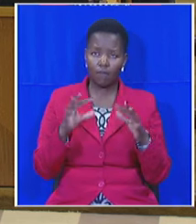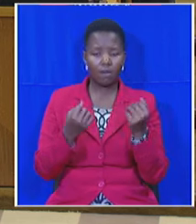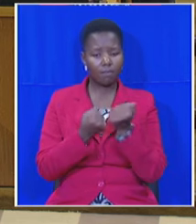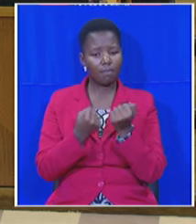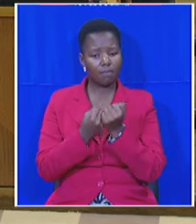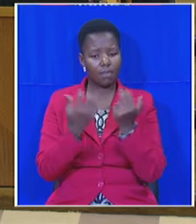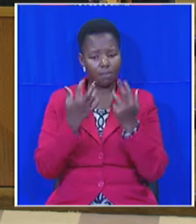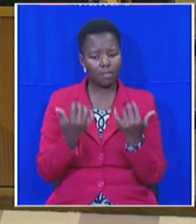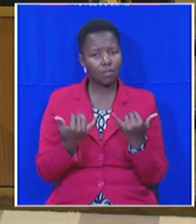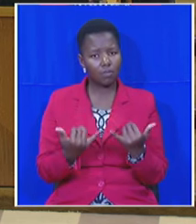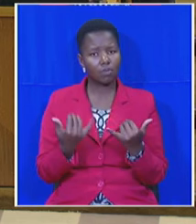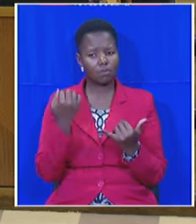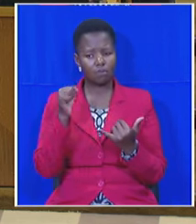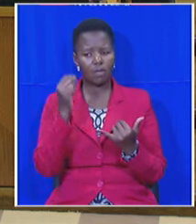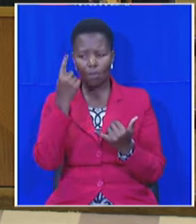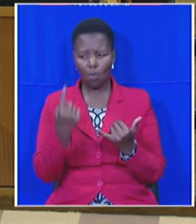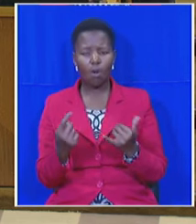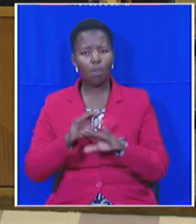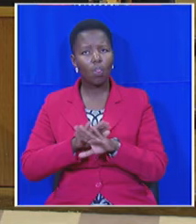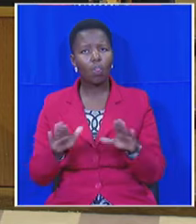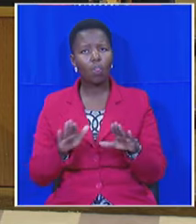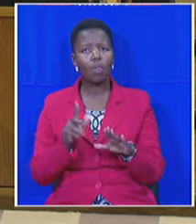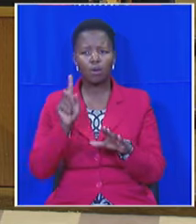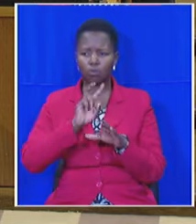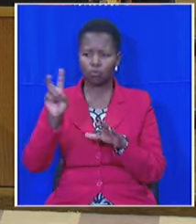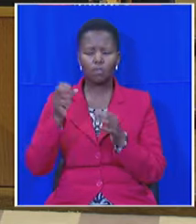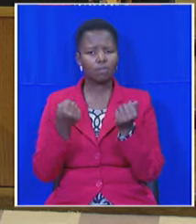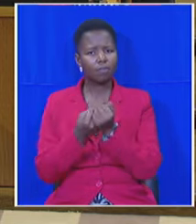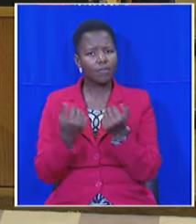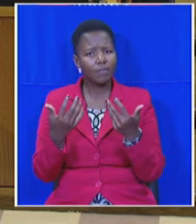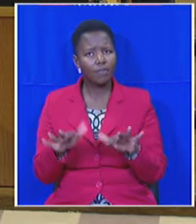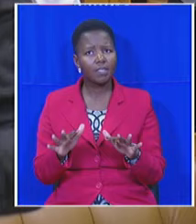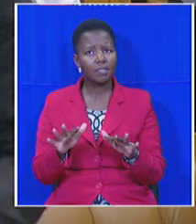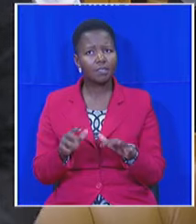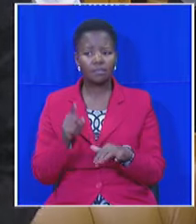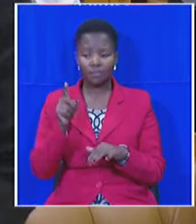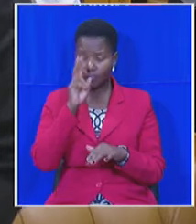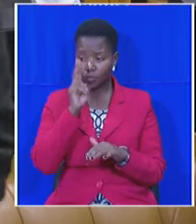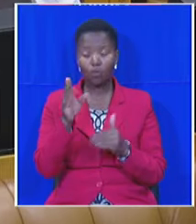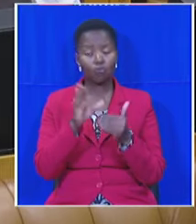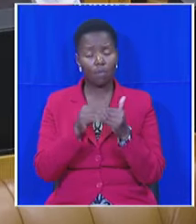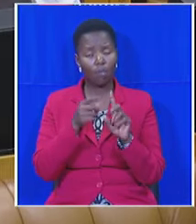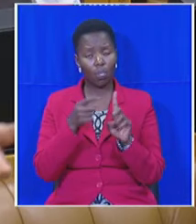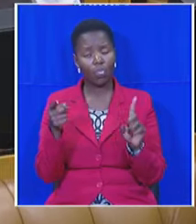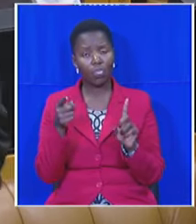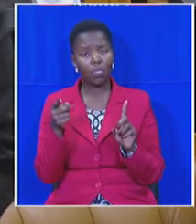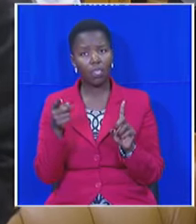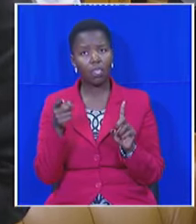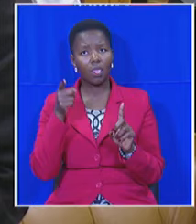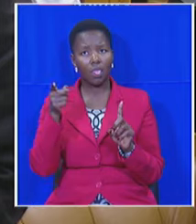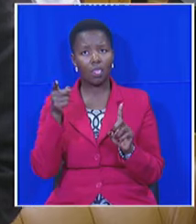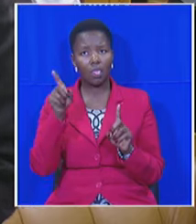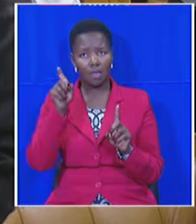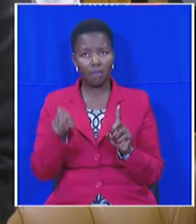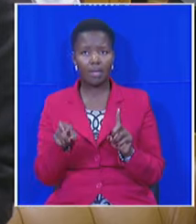budgets today. We haven't opposed every single budget. The tourism budget is one example. So the honourable member is misleading the House and living up to